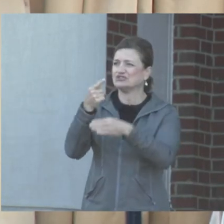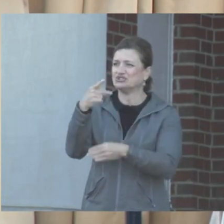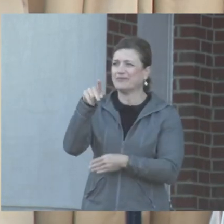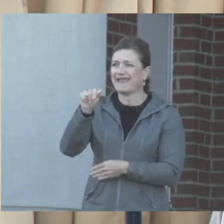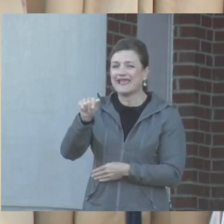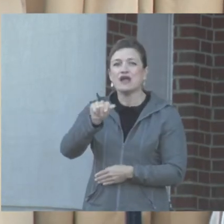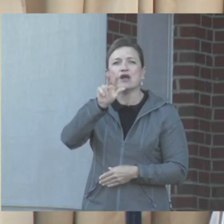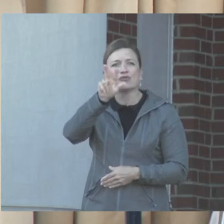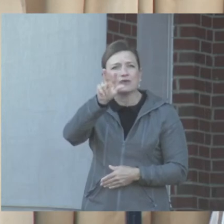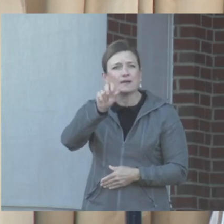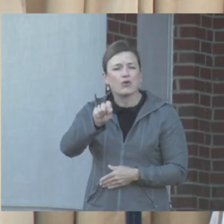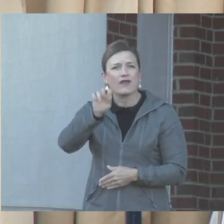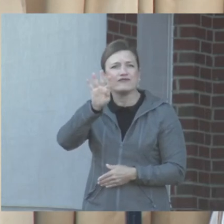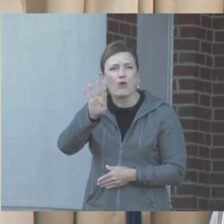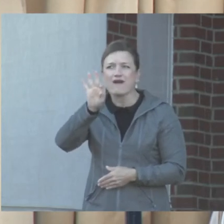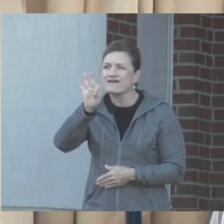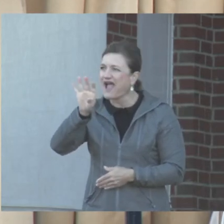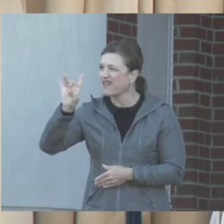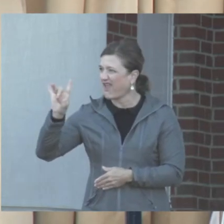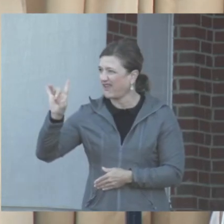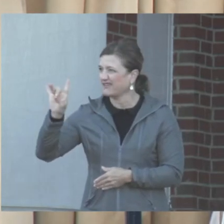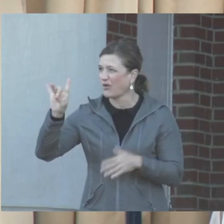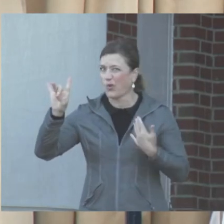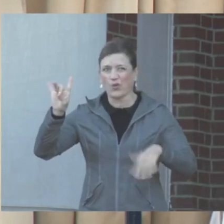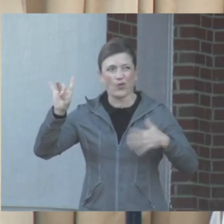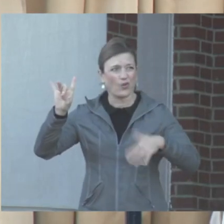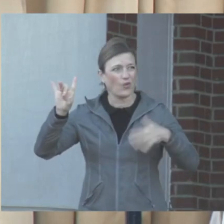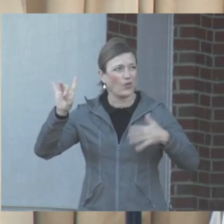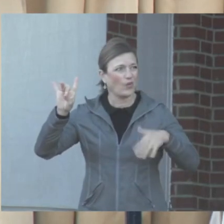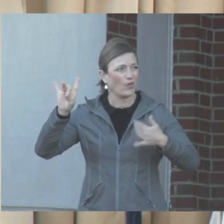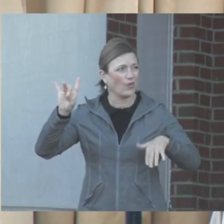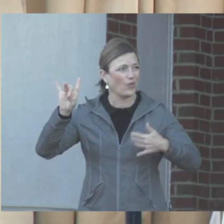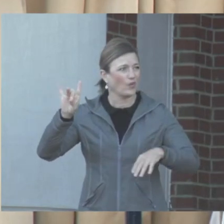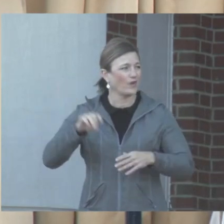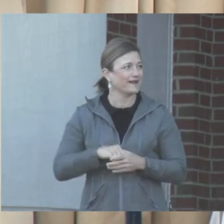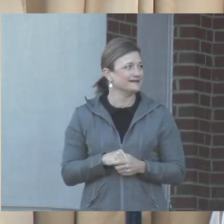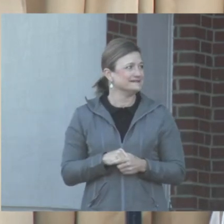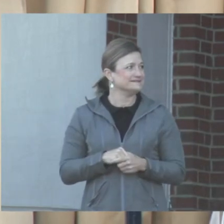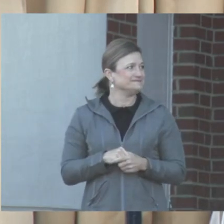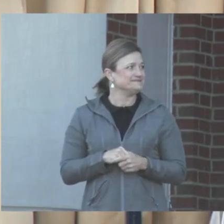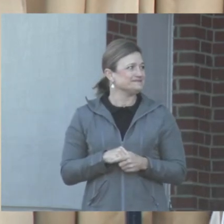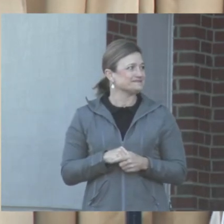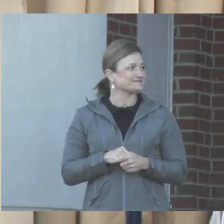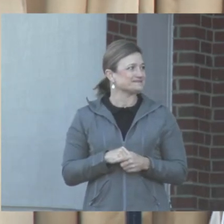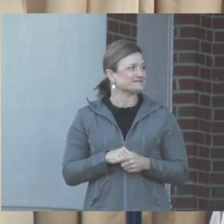of 3.498. That's pretty incredible.